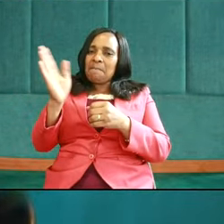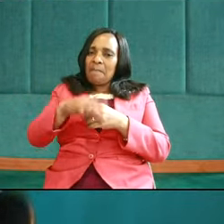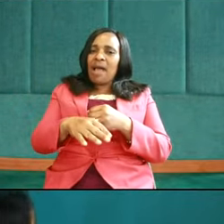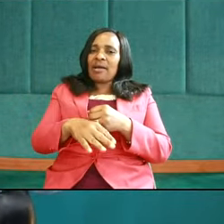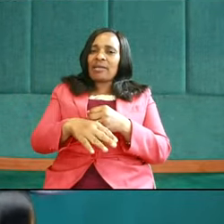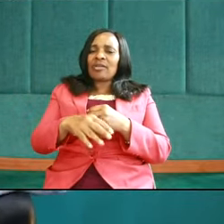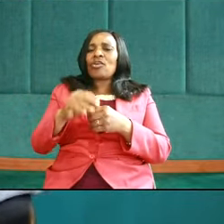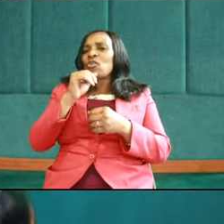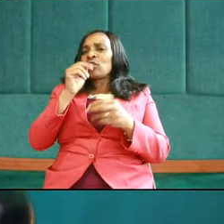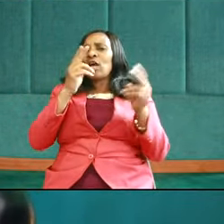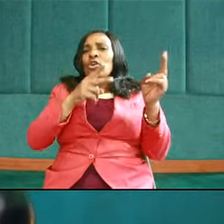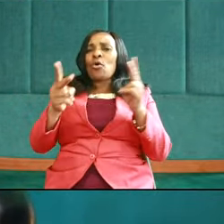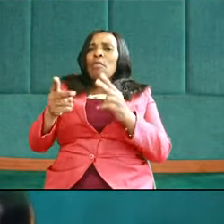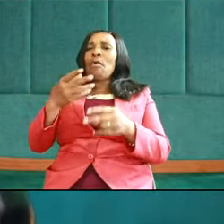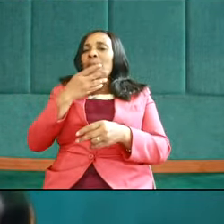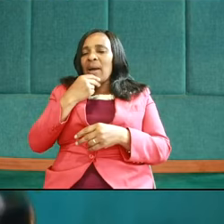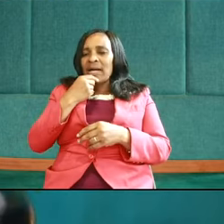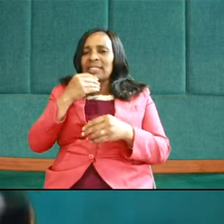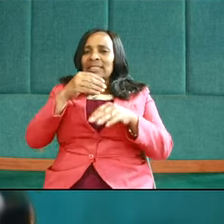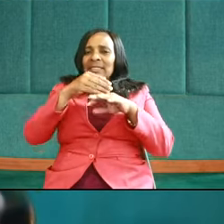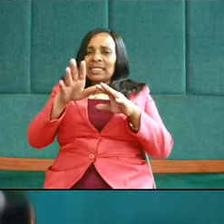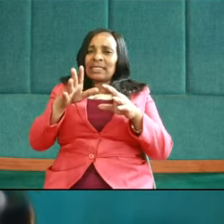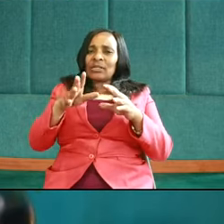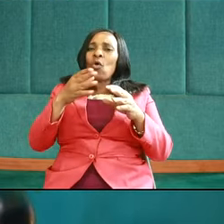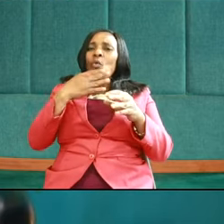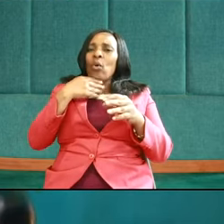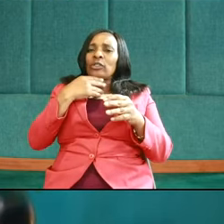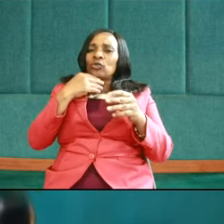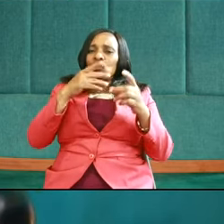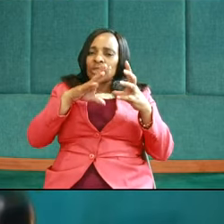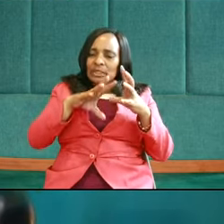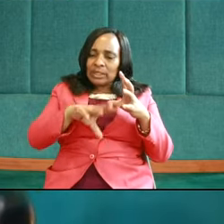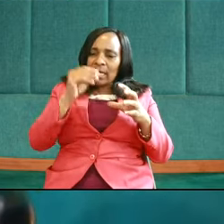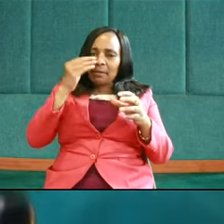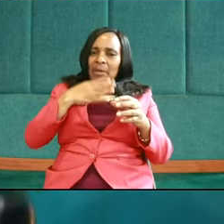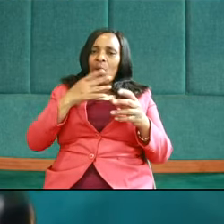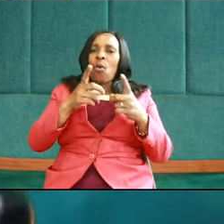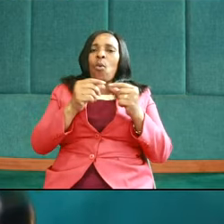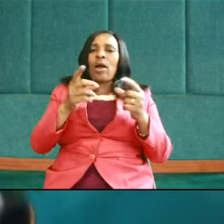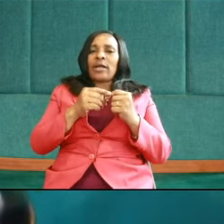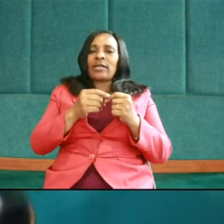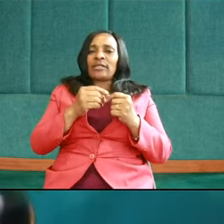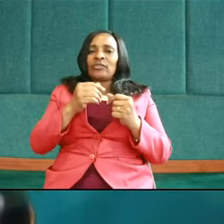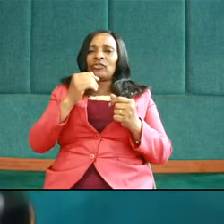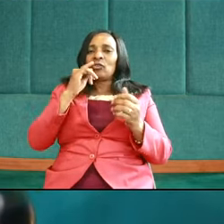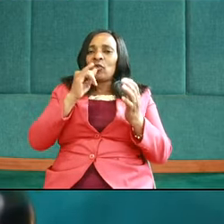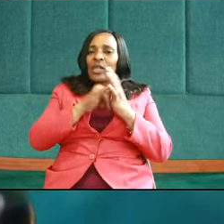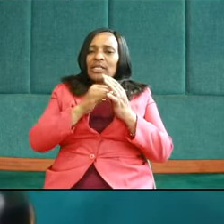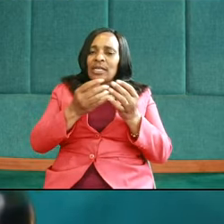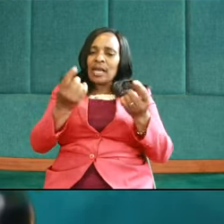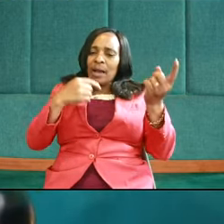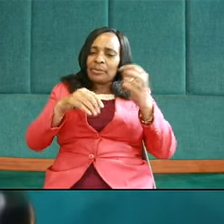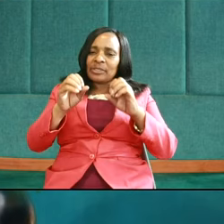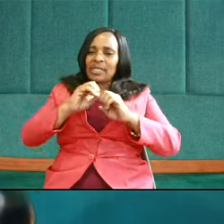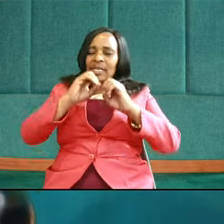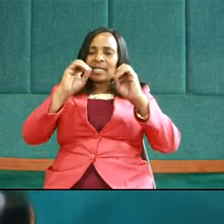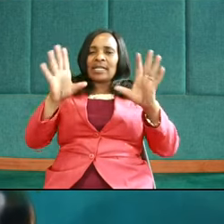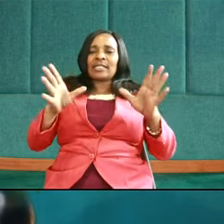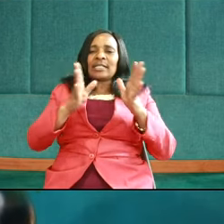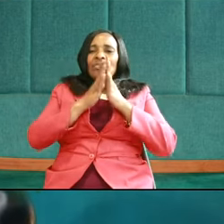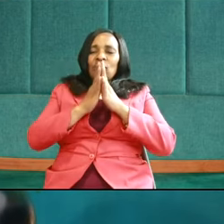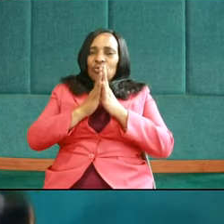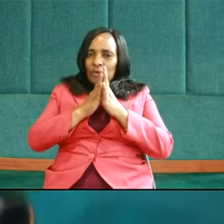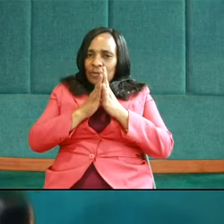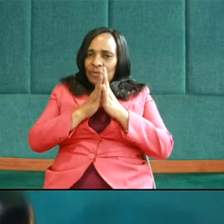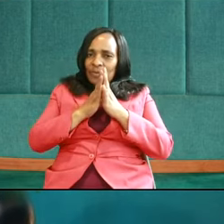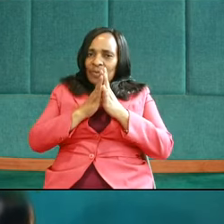is a prophet who I've sent with my word. Do you want to take my word away? Yeah. So that comes out clearly as well in the story of Paul.